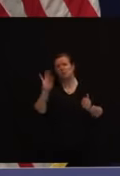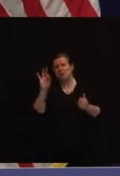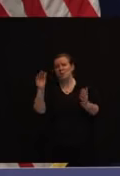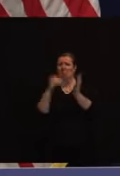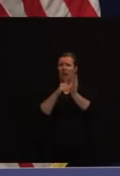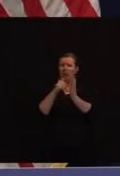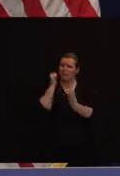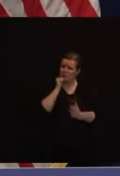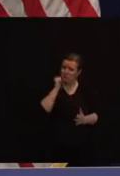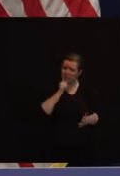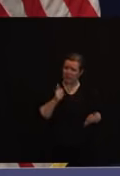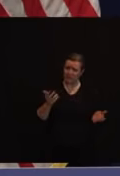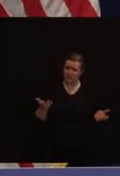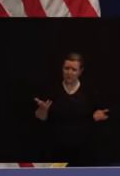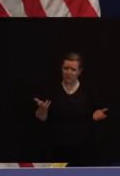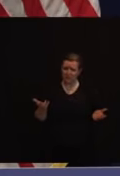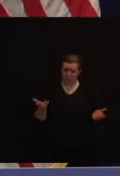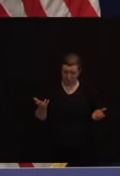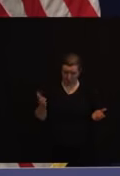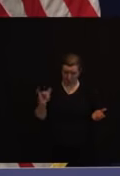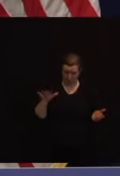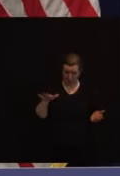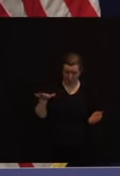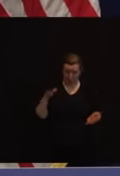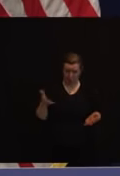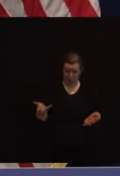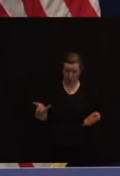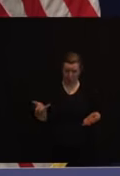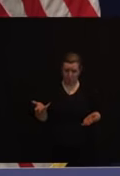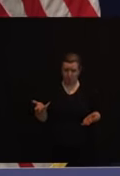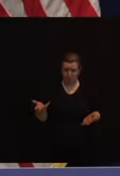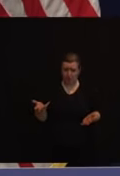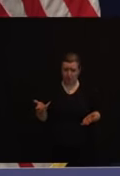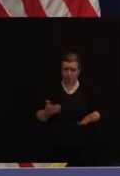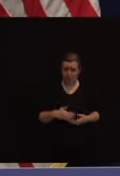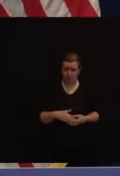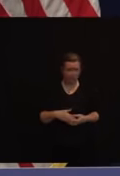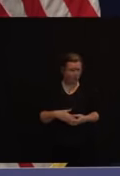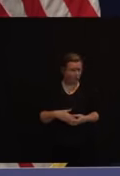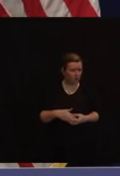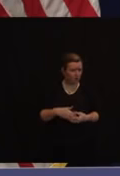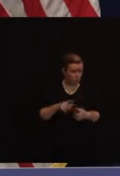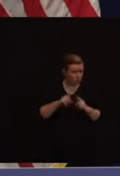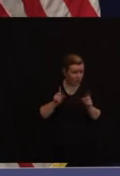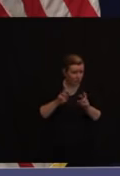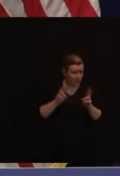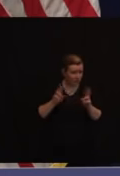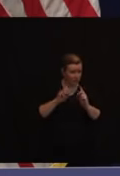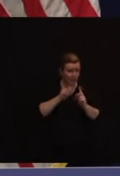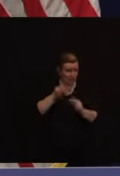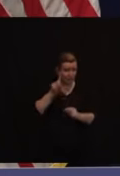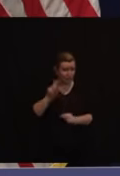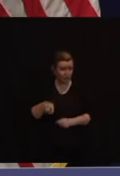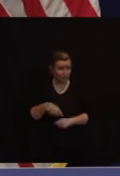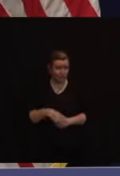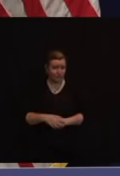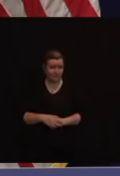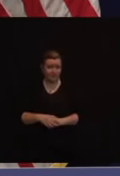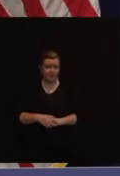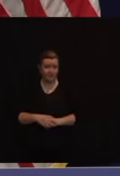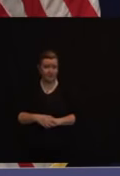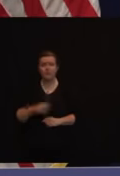number now once we get all these tests and it's up and running, or is it premature? Yeah, let me give a quick answer